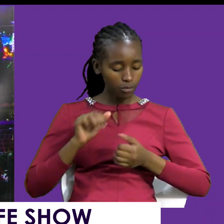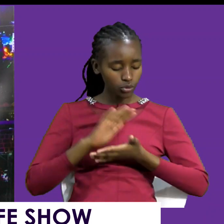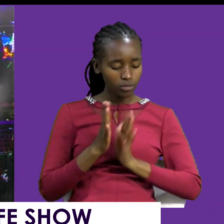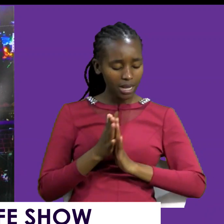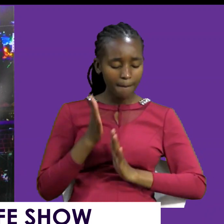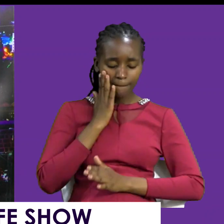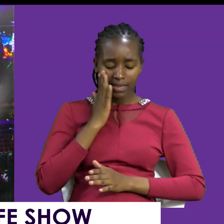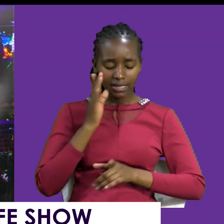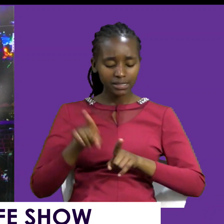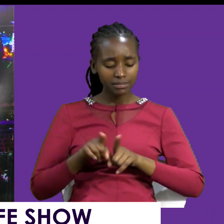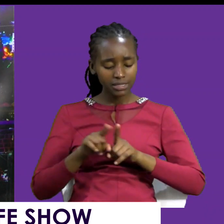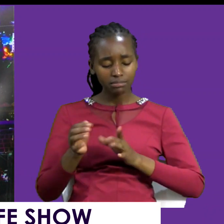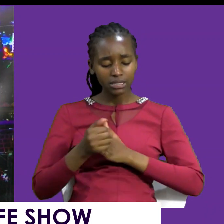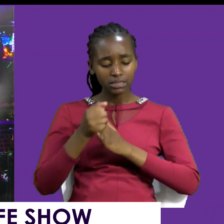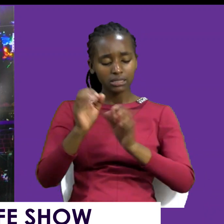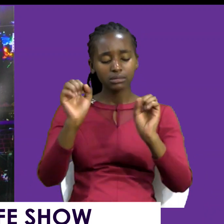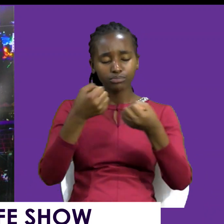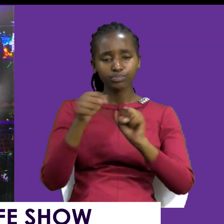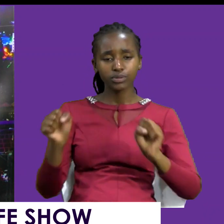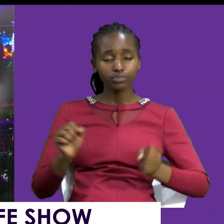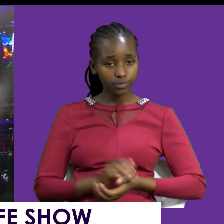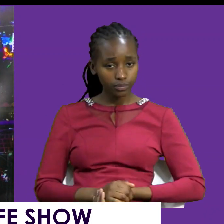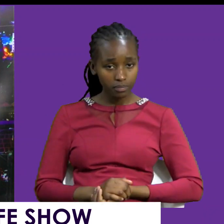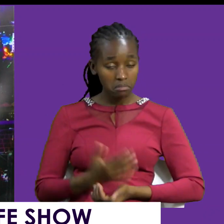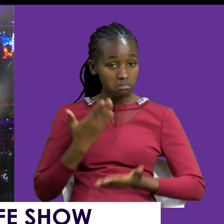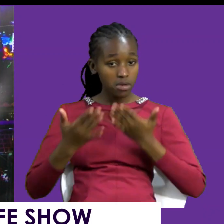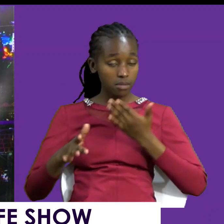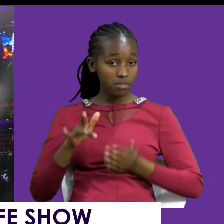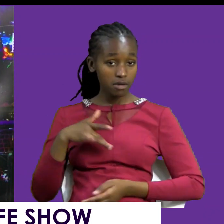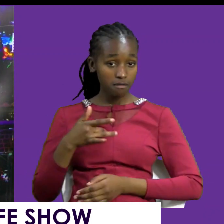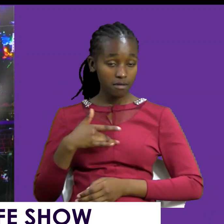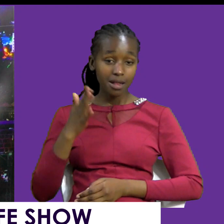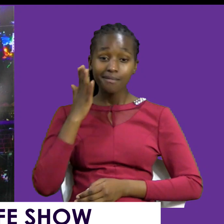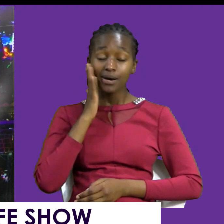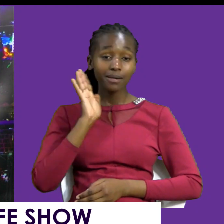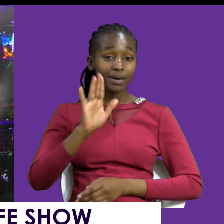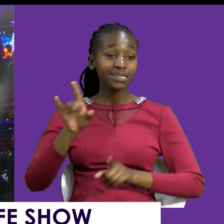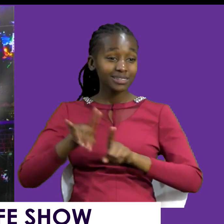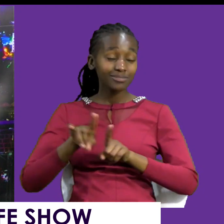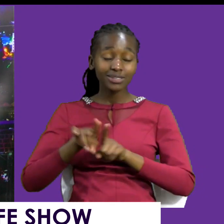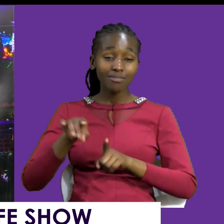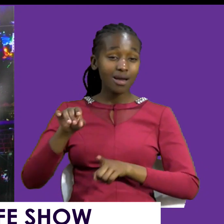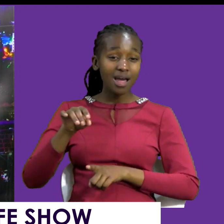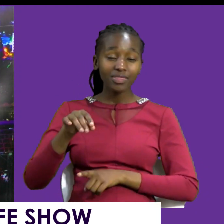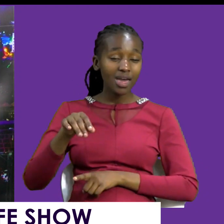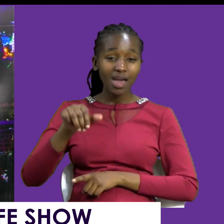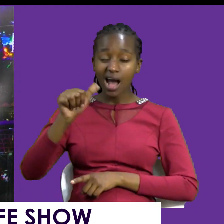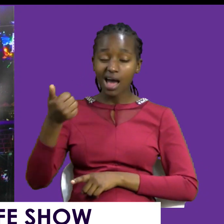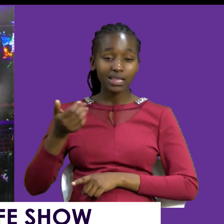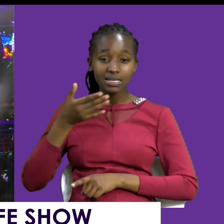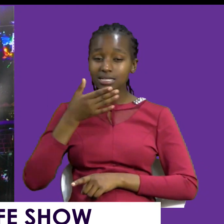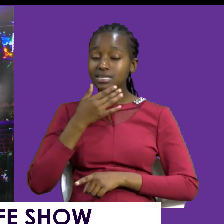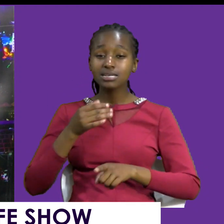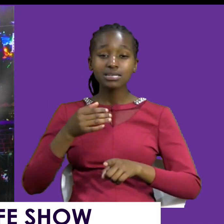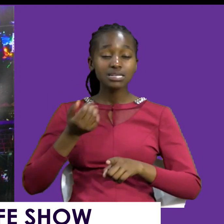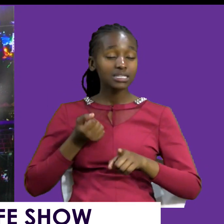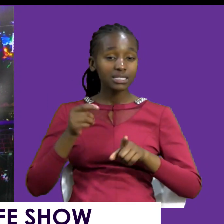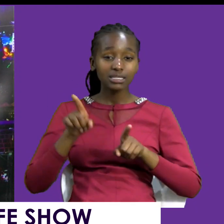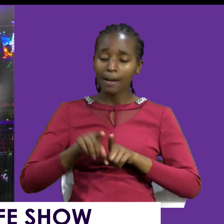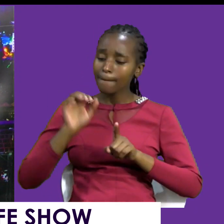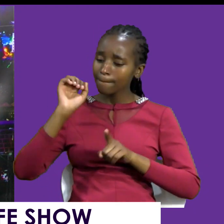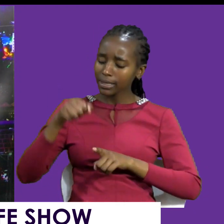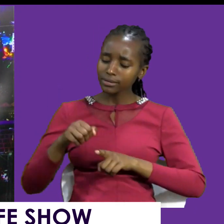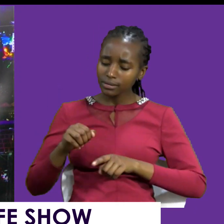lead. You always feel like your mother or your elder sister needs to be around for you to